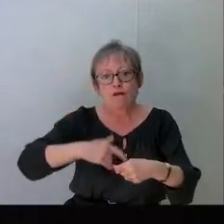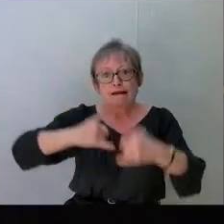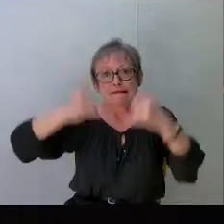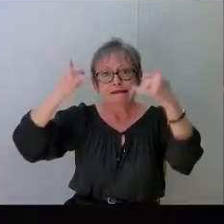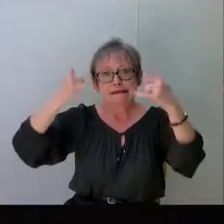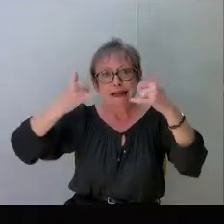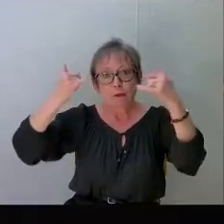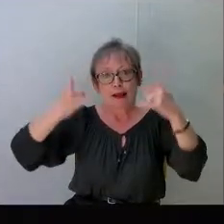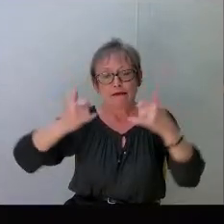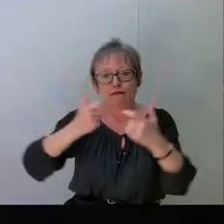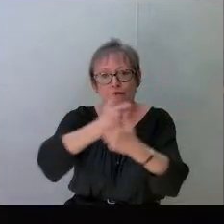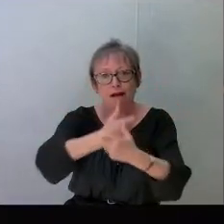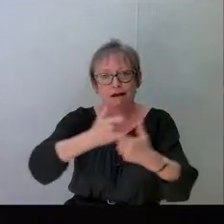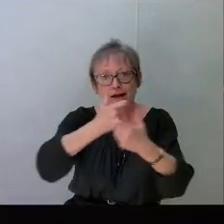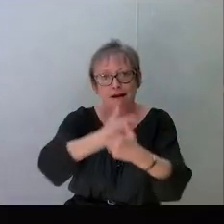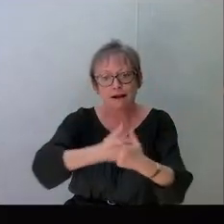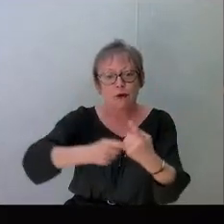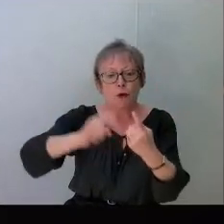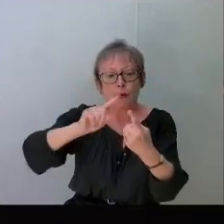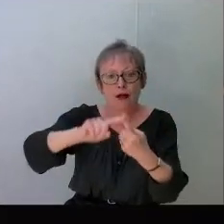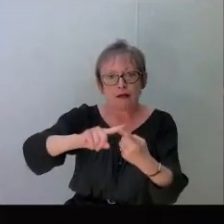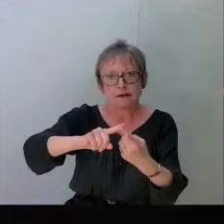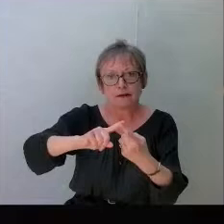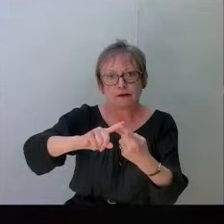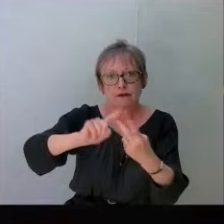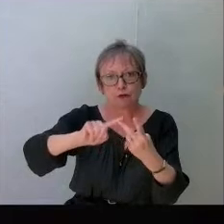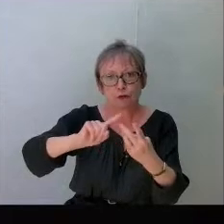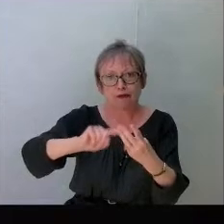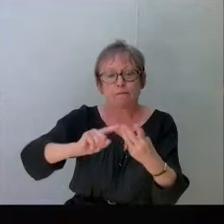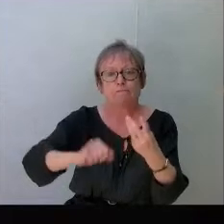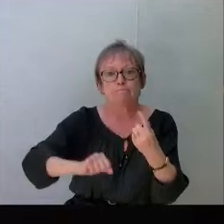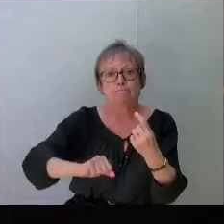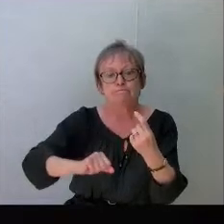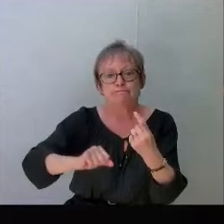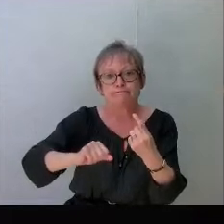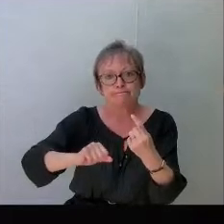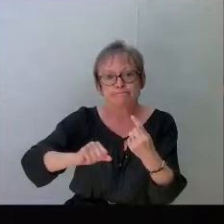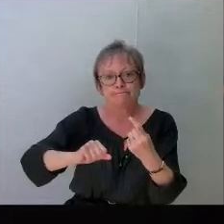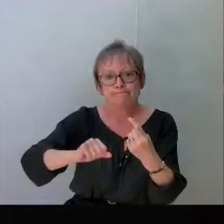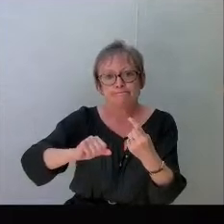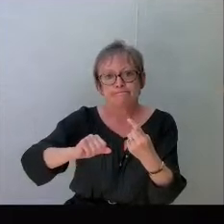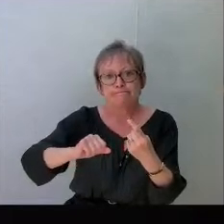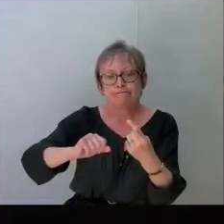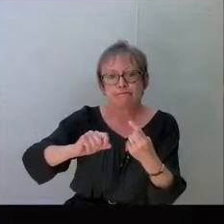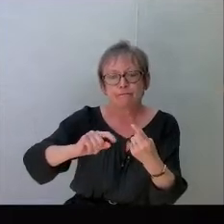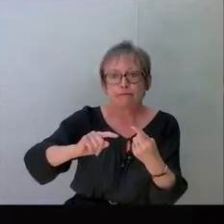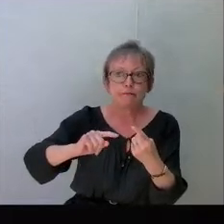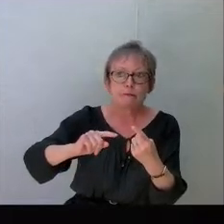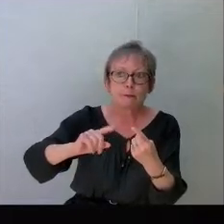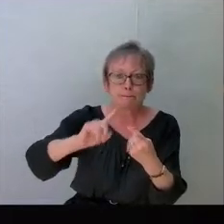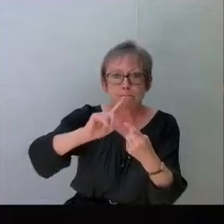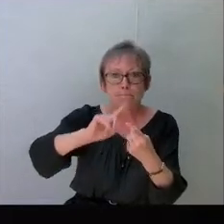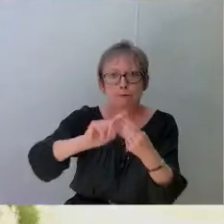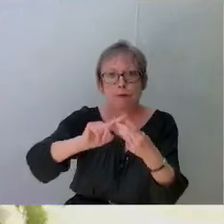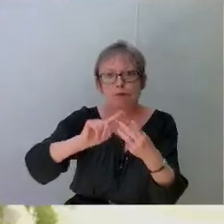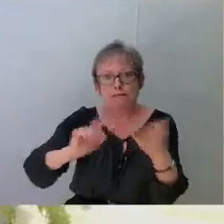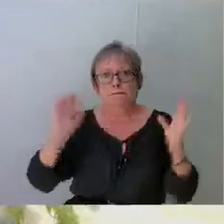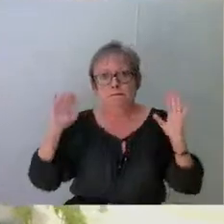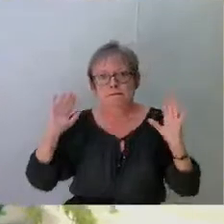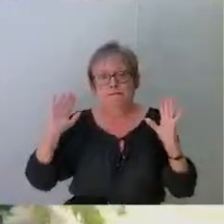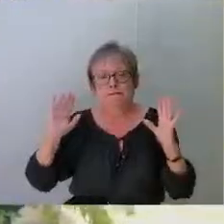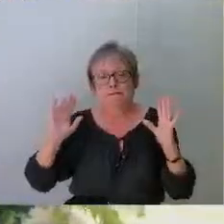celebrate, have fun. On the count of 3, let's see how much noise you can make to get things going. 1, 2, 3.